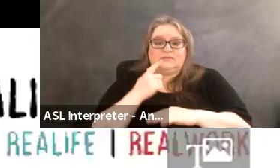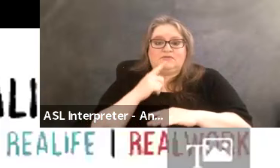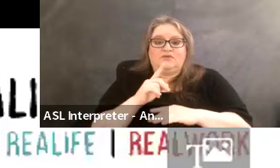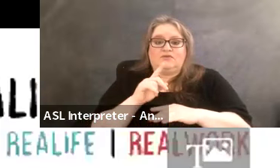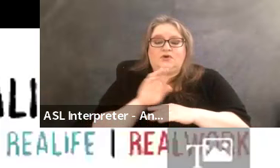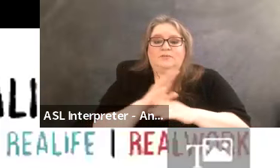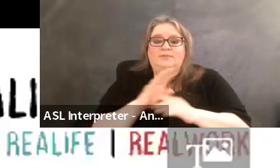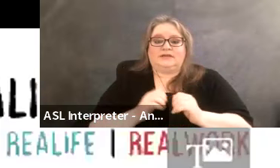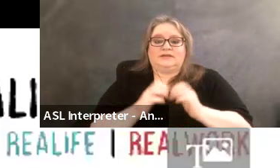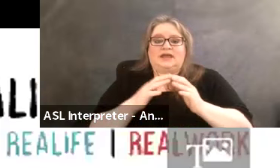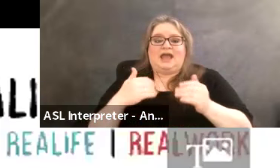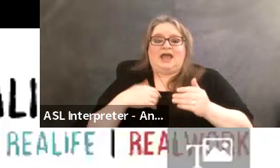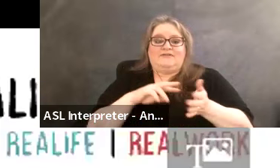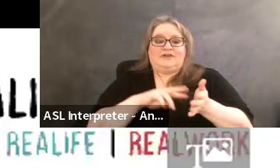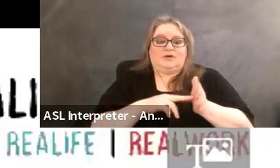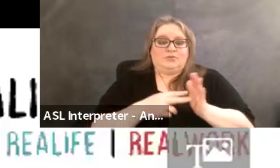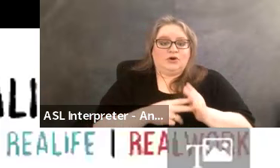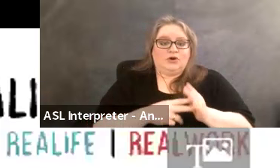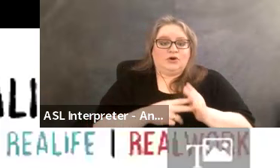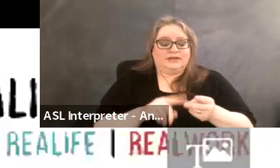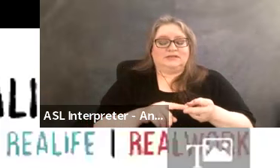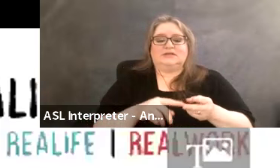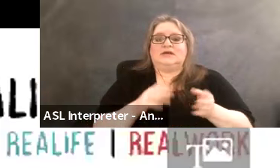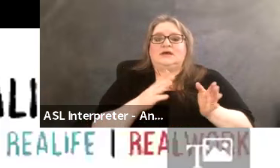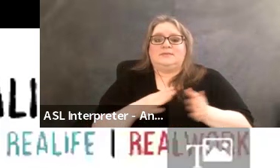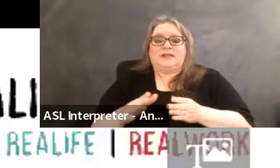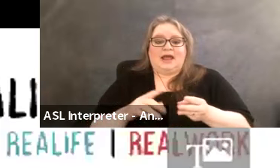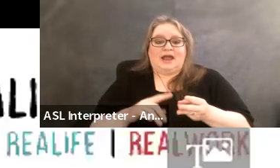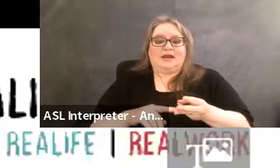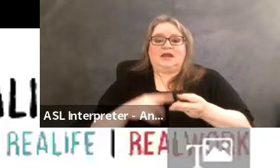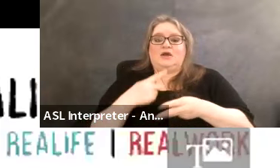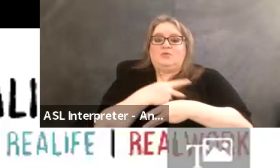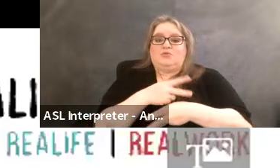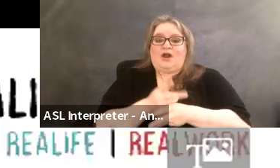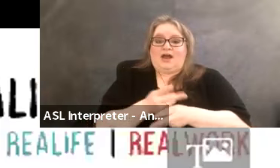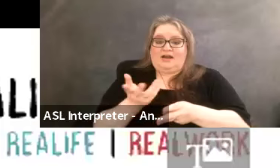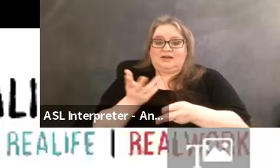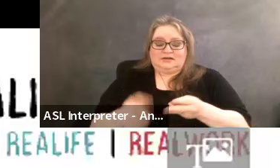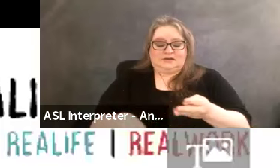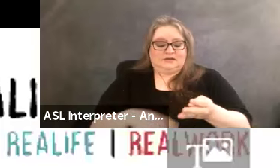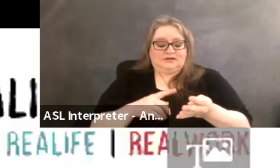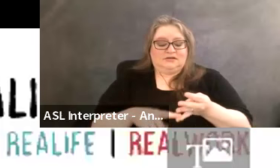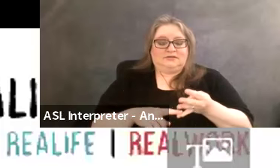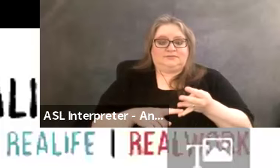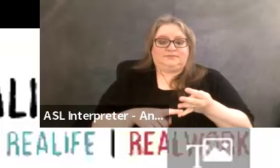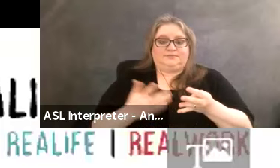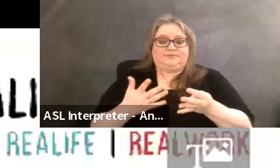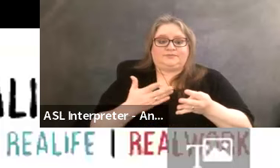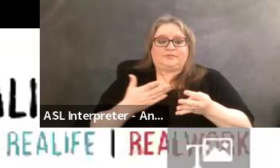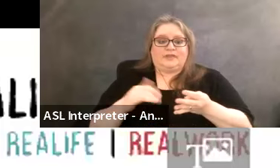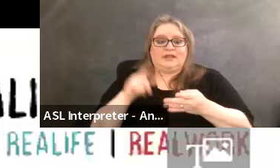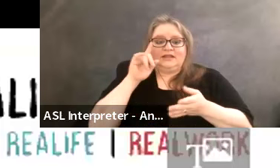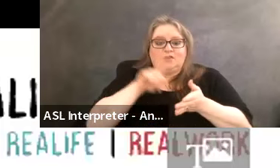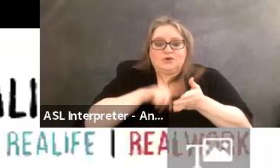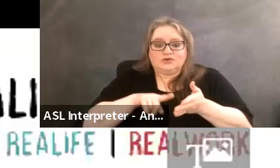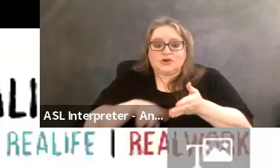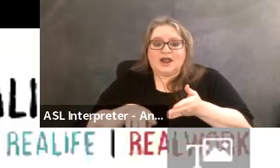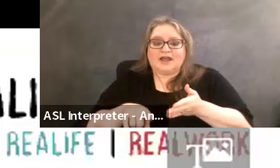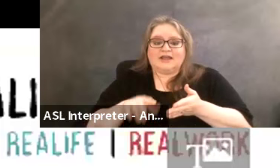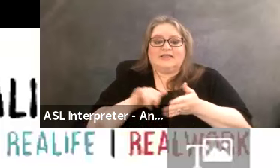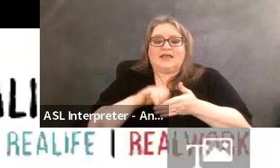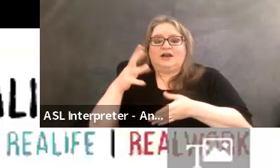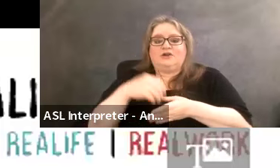building of having a purpose, having a plan. What is your product? What are the things that you are tracking? That might